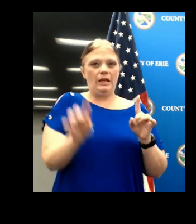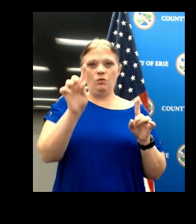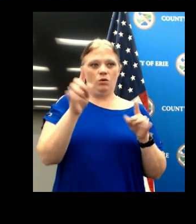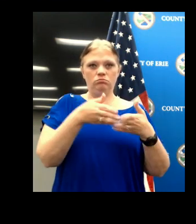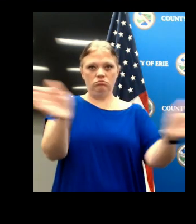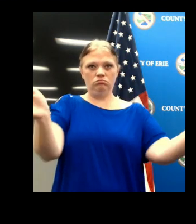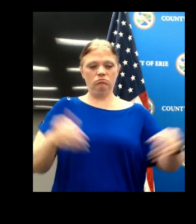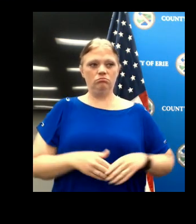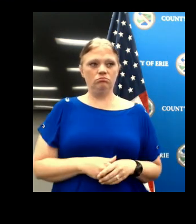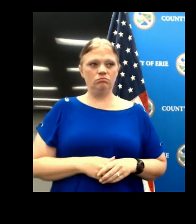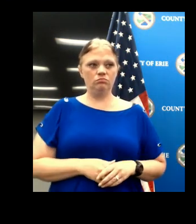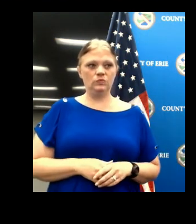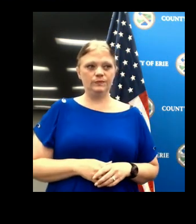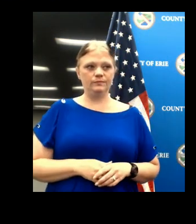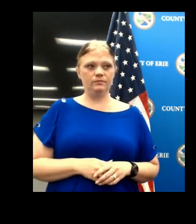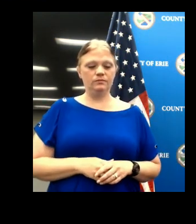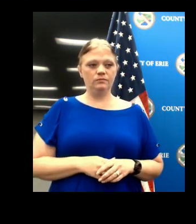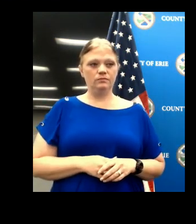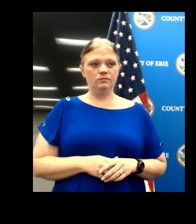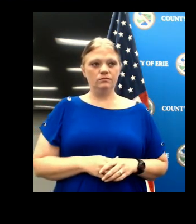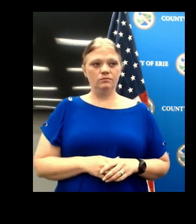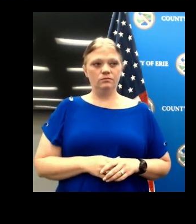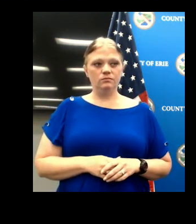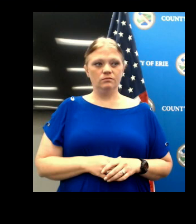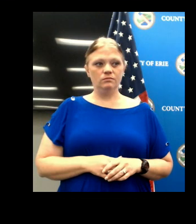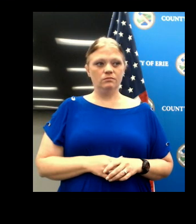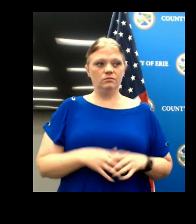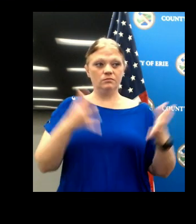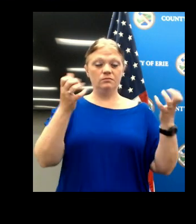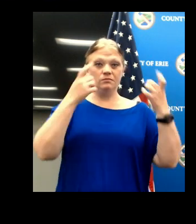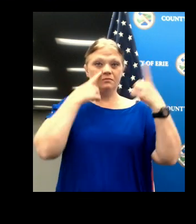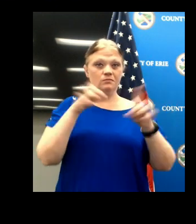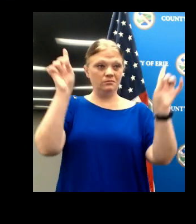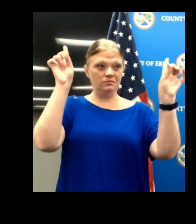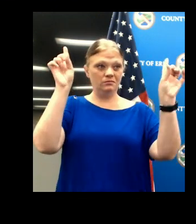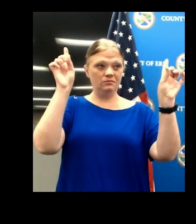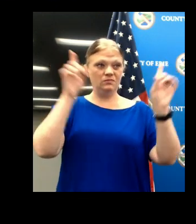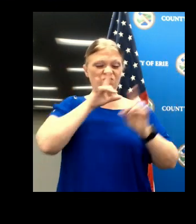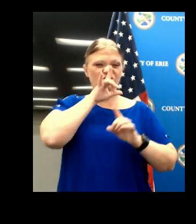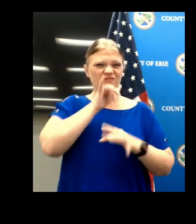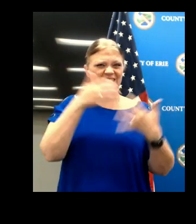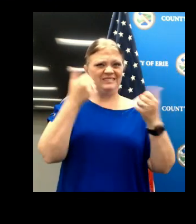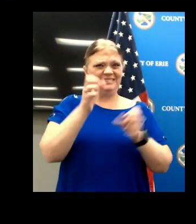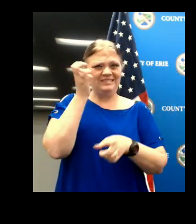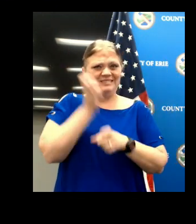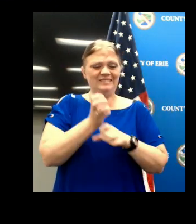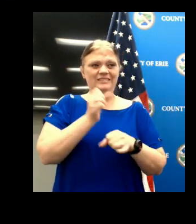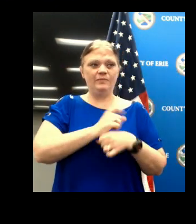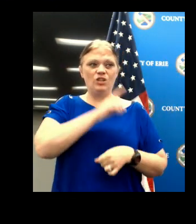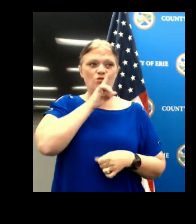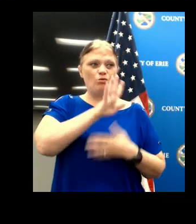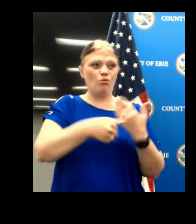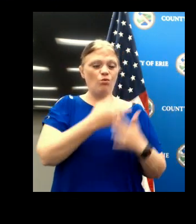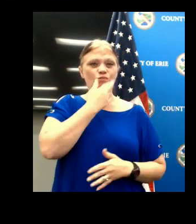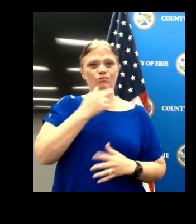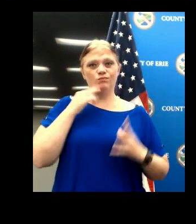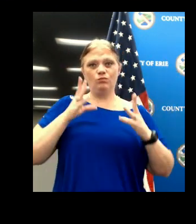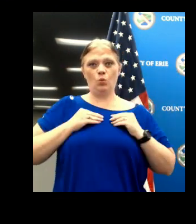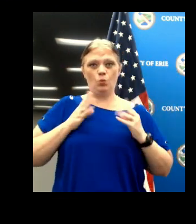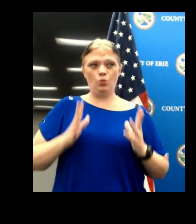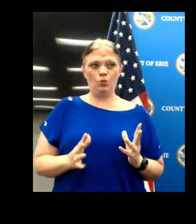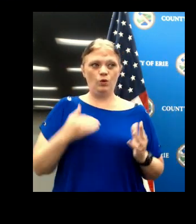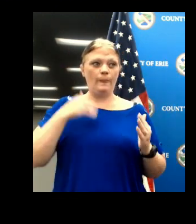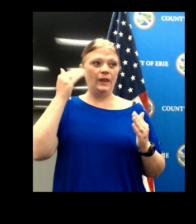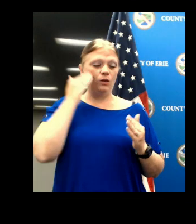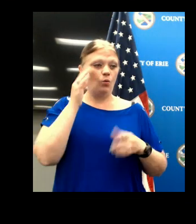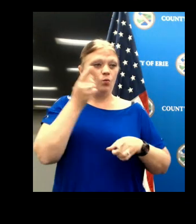public. We just want to announce that we are really trying hard to make sure that all restaurant owners know